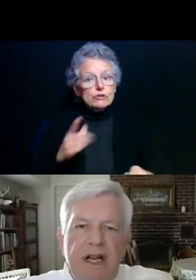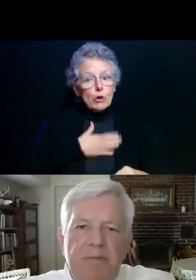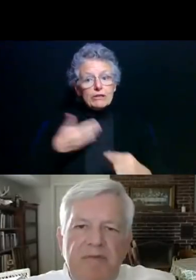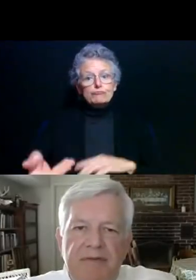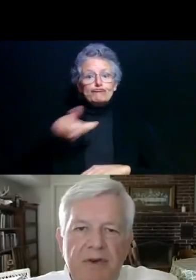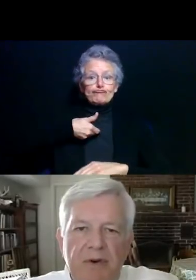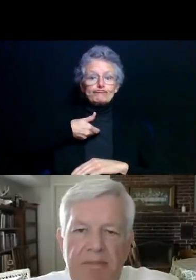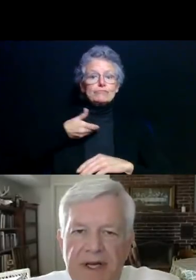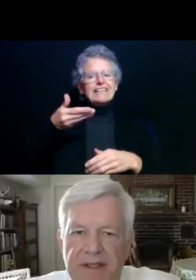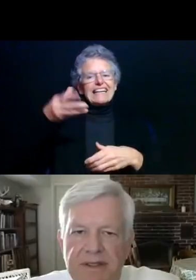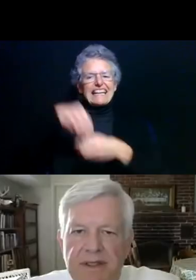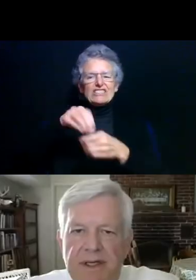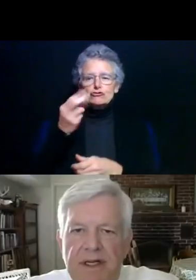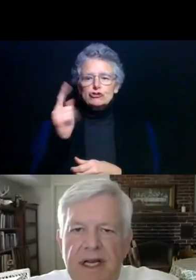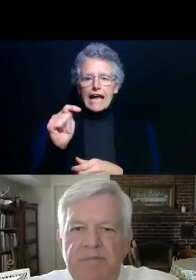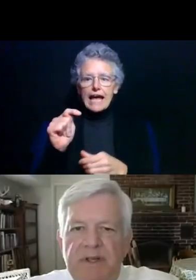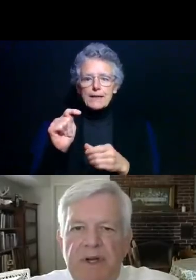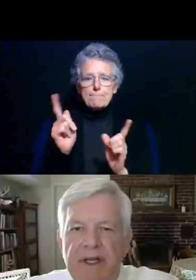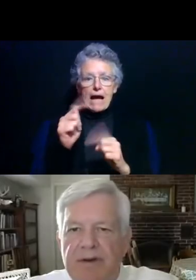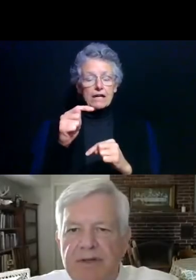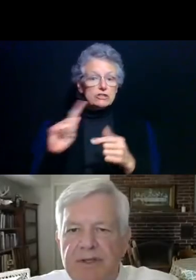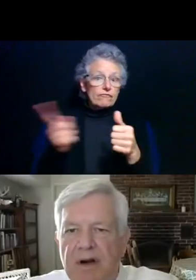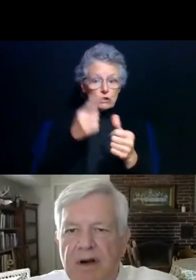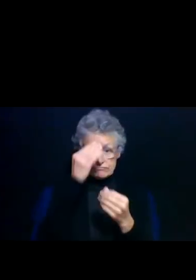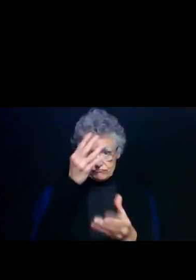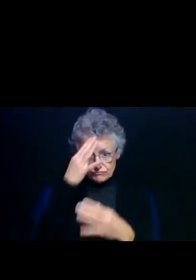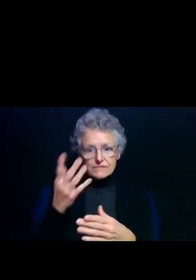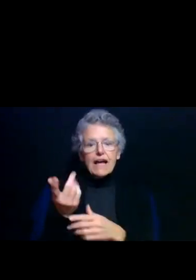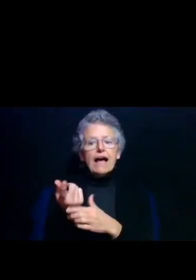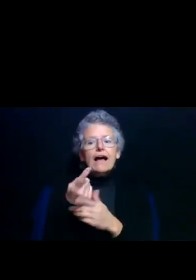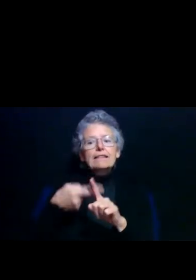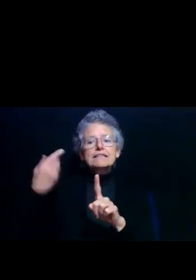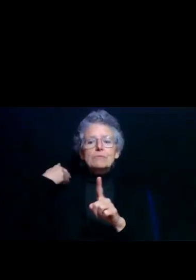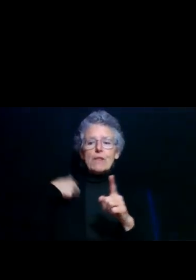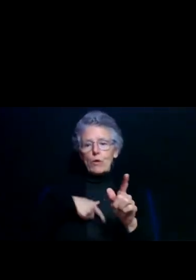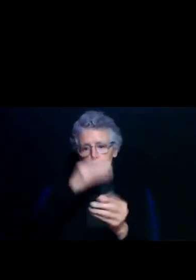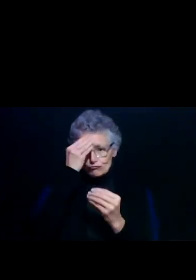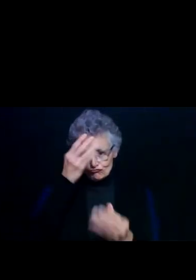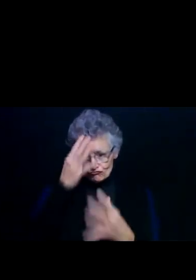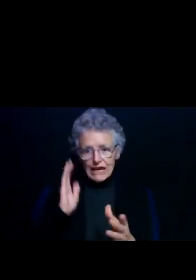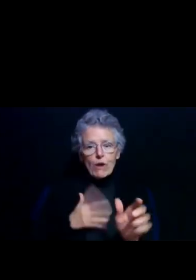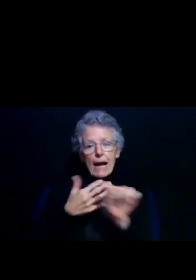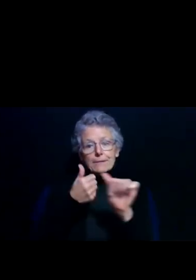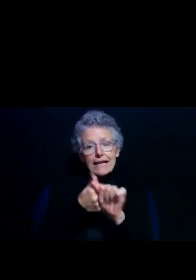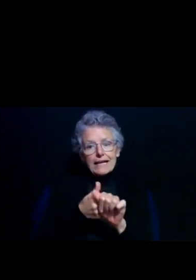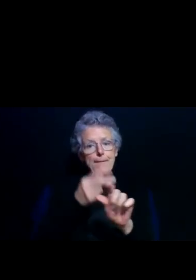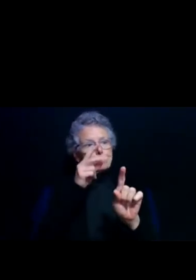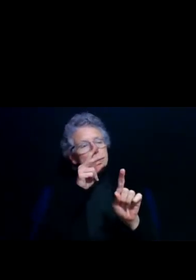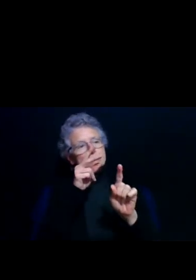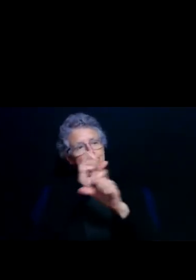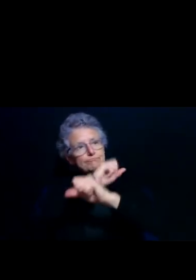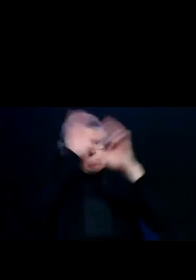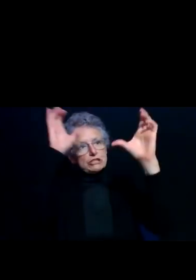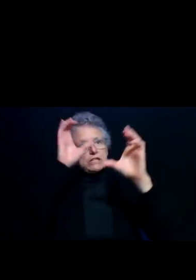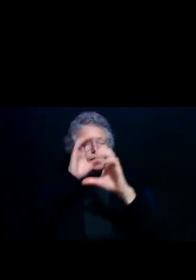I'd like to provide a few updates. Last month, we introduced our updated mission, vision, and values, and I want to emphasize the importance